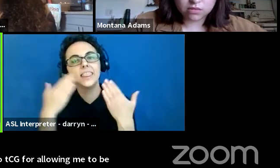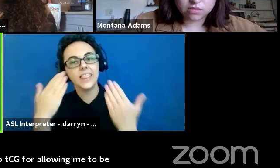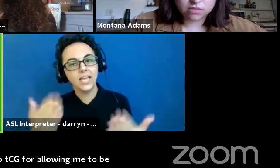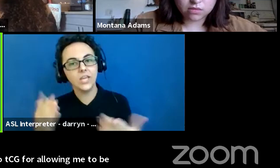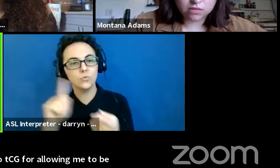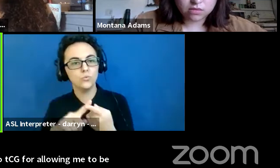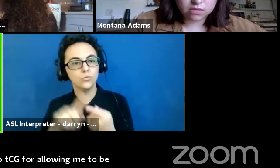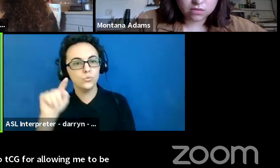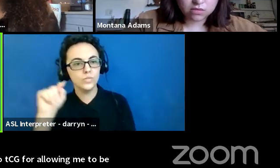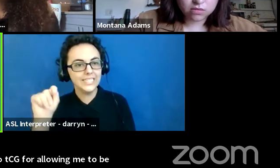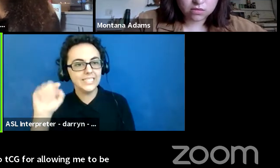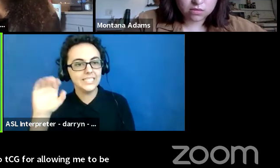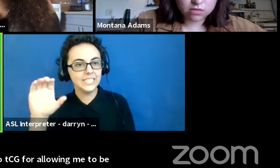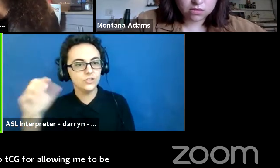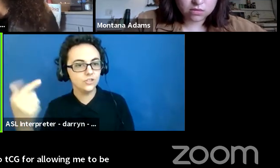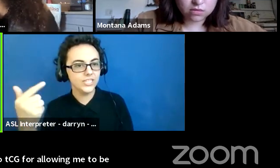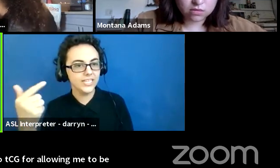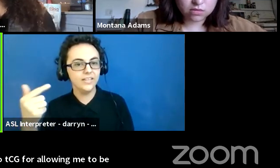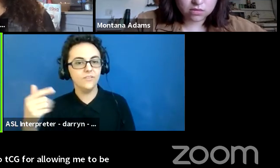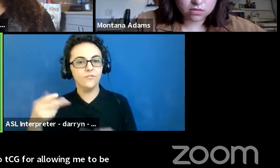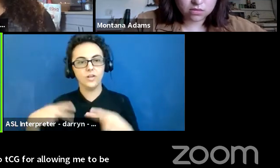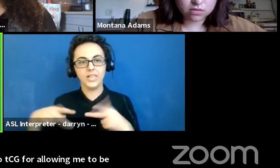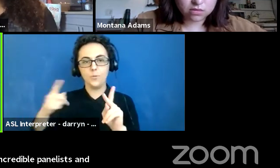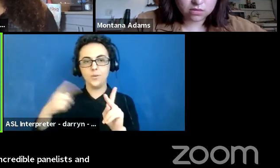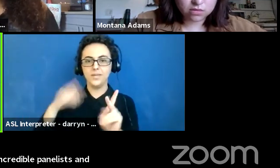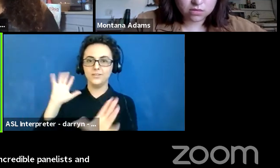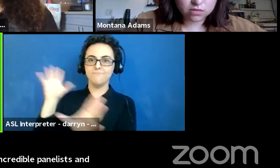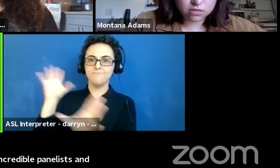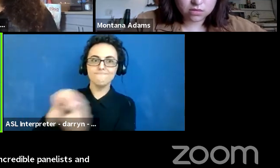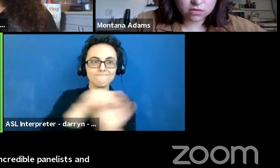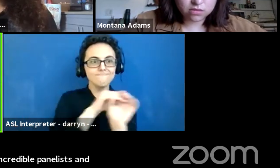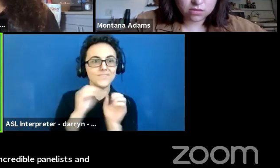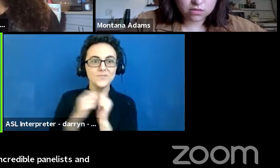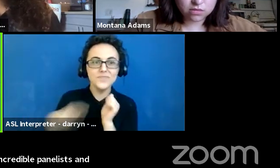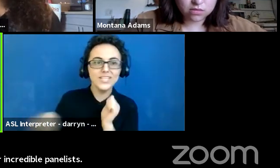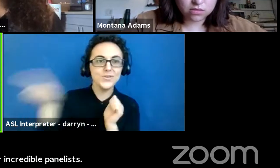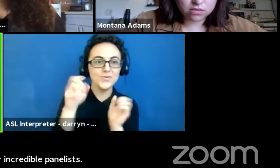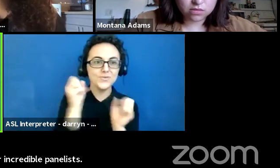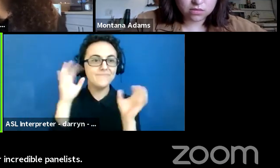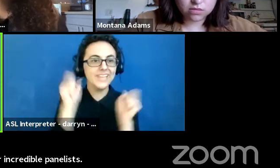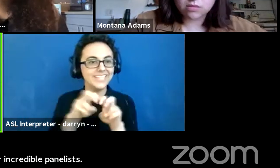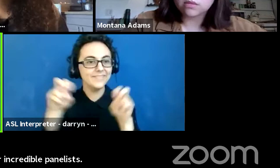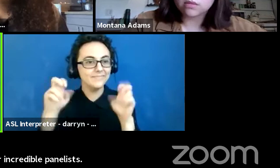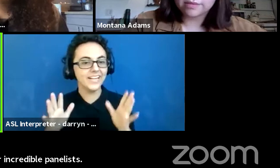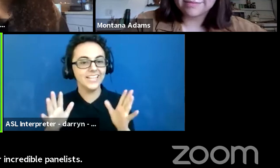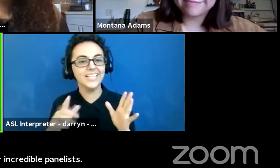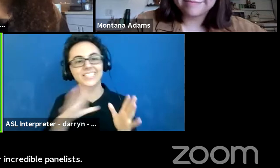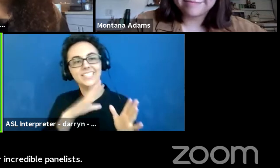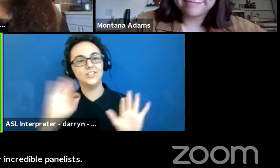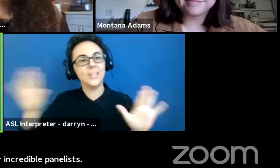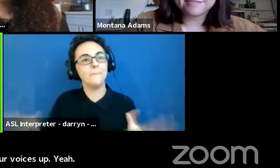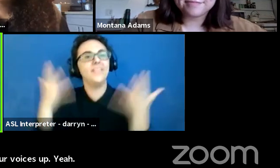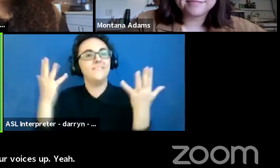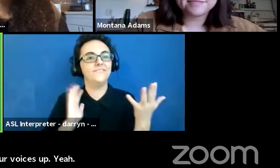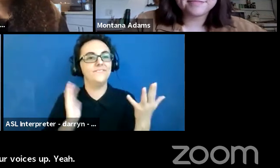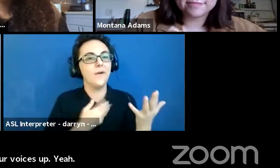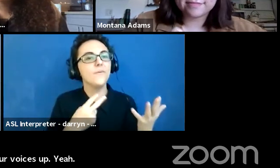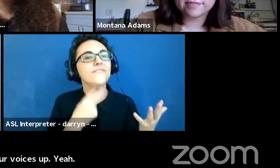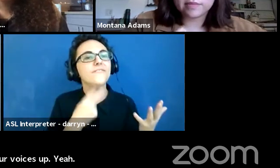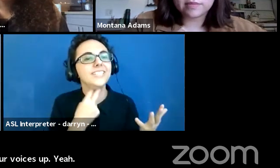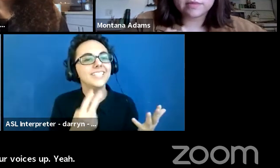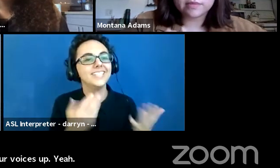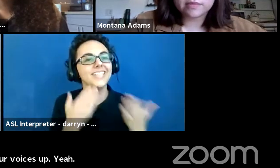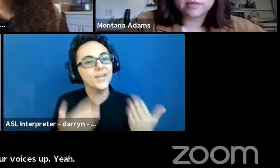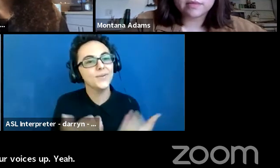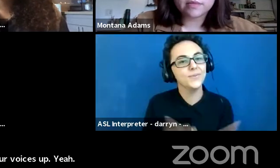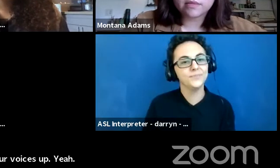other incredible panelists and just raising our voices up. Yeah. Thank you. And last